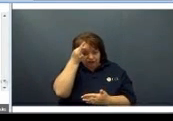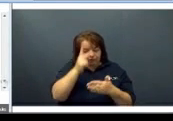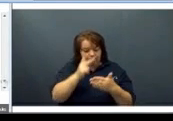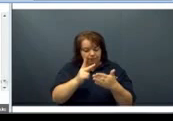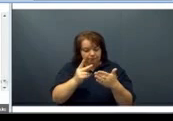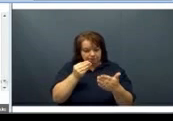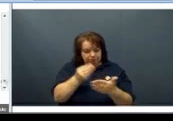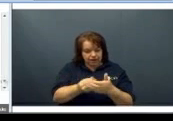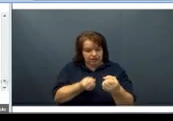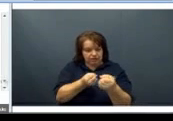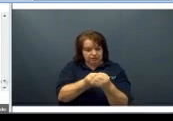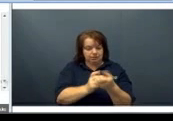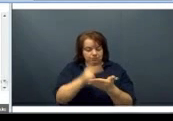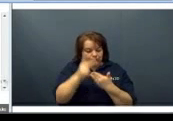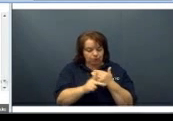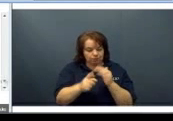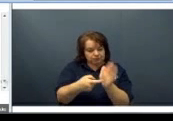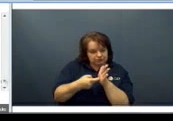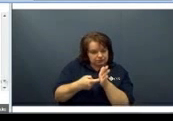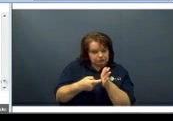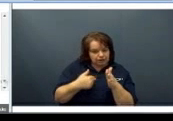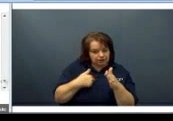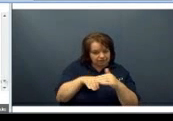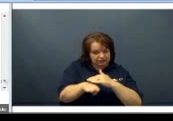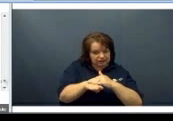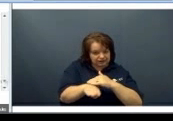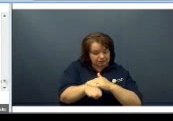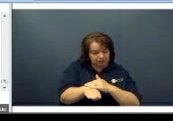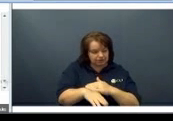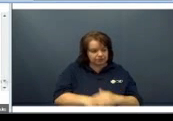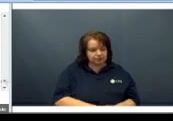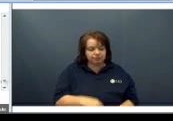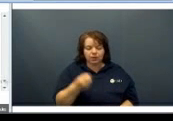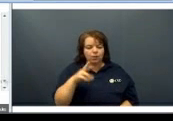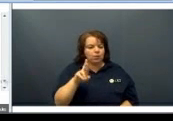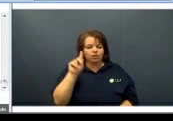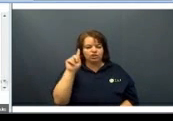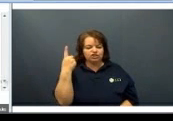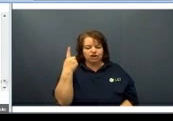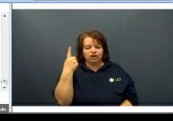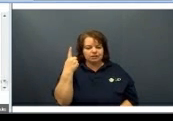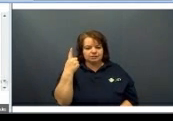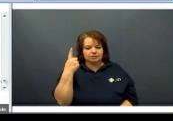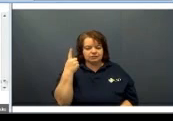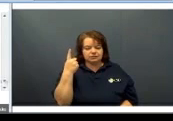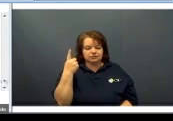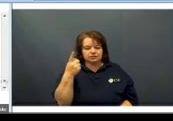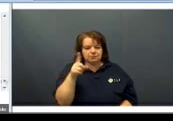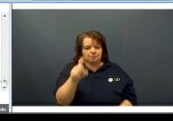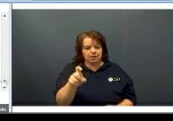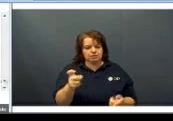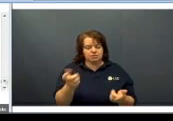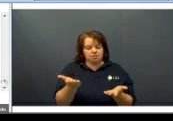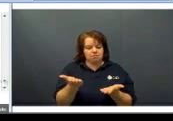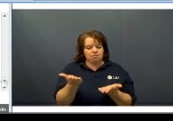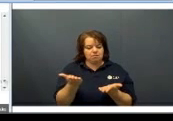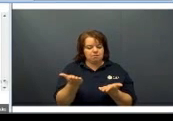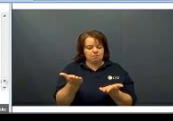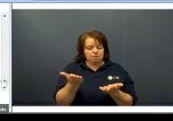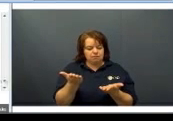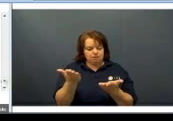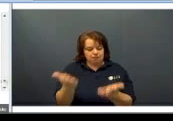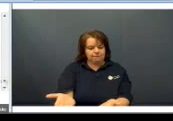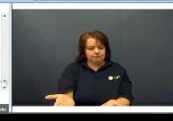programs. Do all federally funded programs have to have accessibility? Or do we just